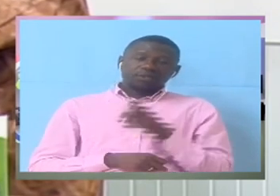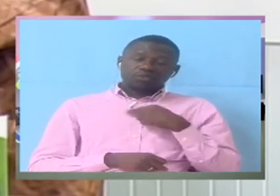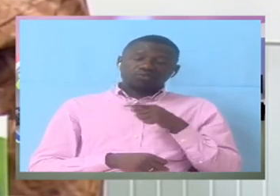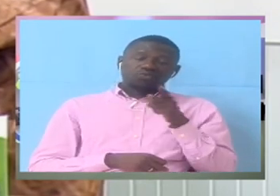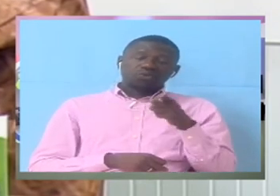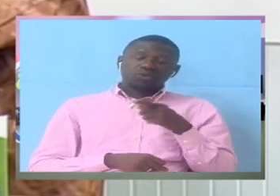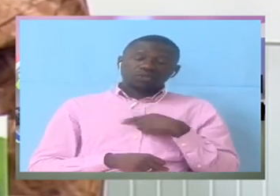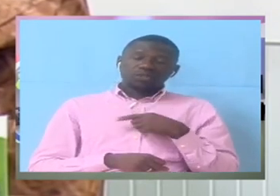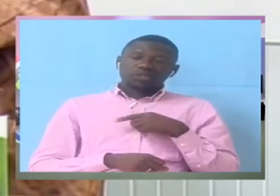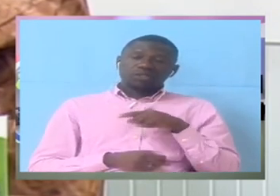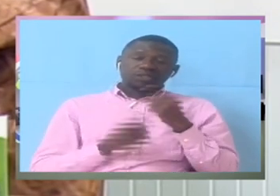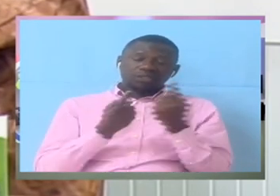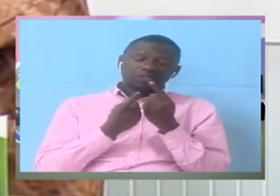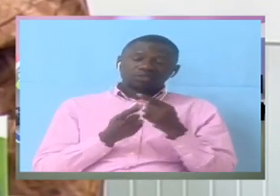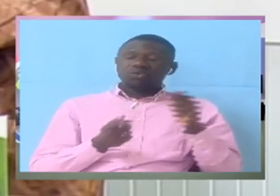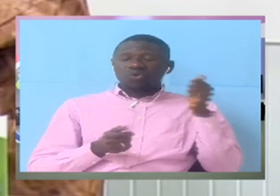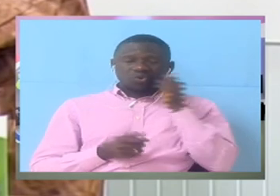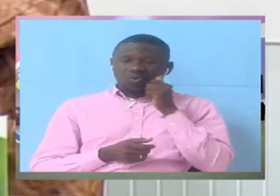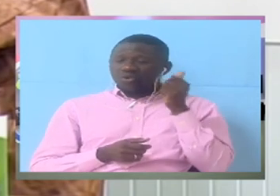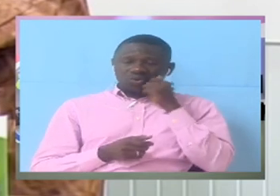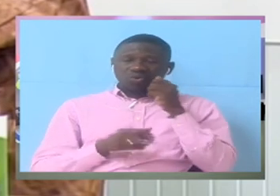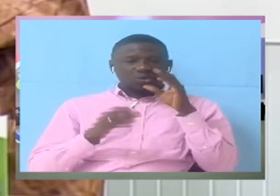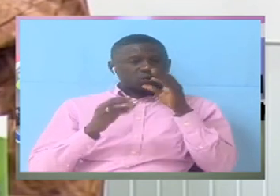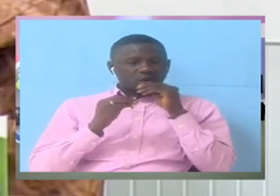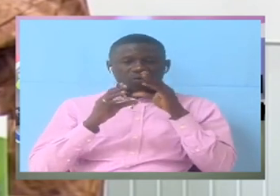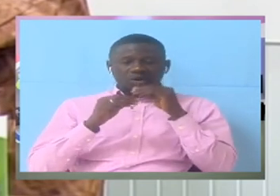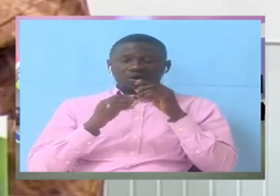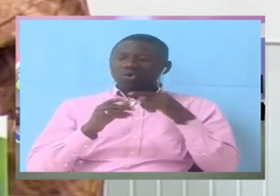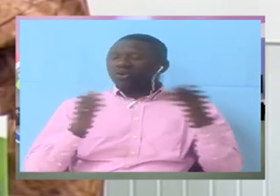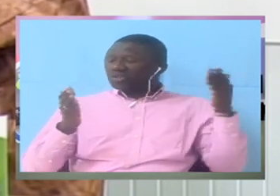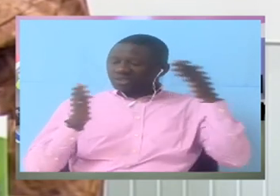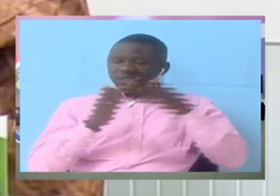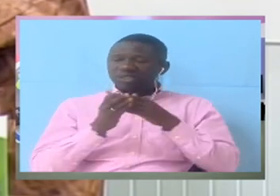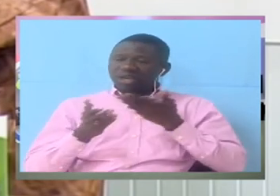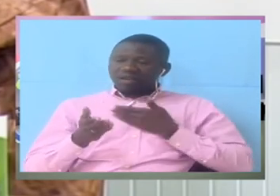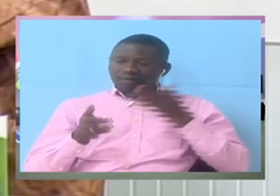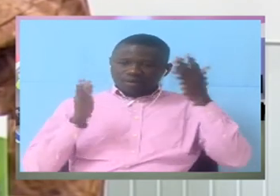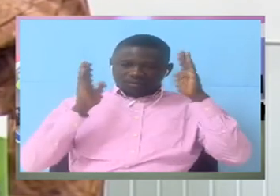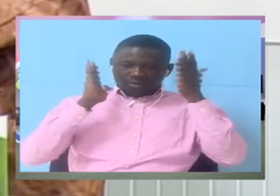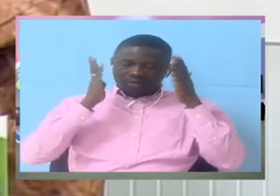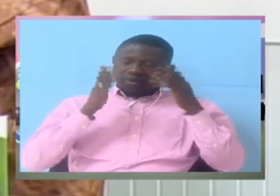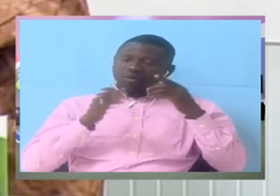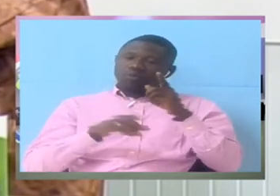the thing he constantly said until he had a problem with Sana Sabale. Who was that?